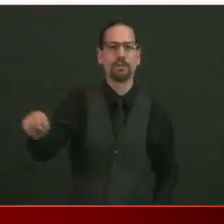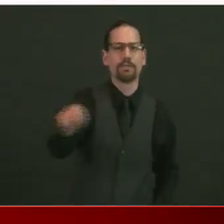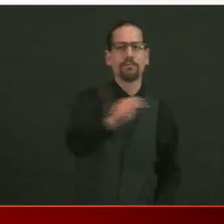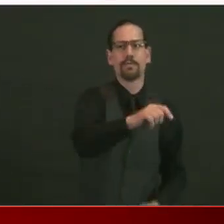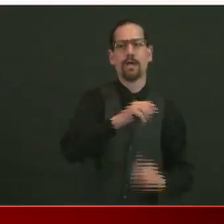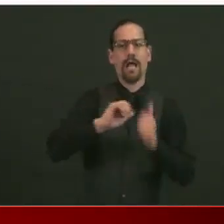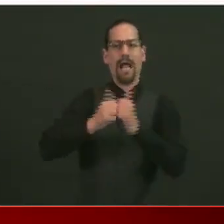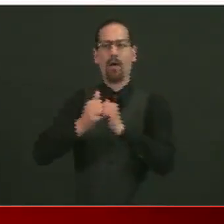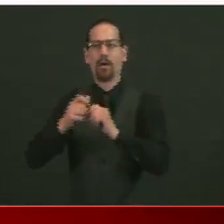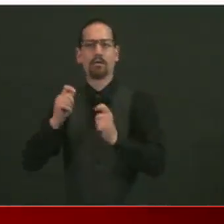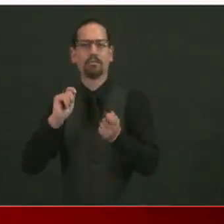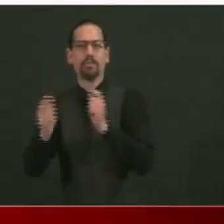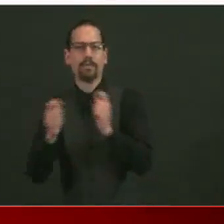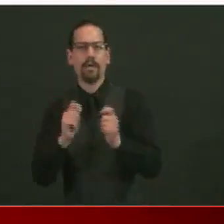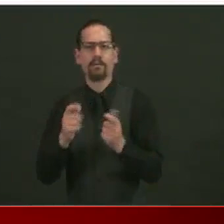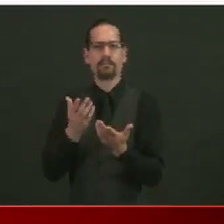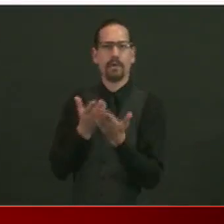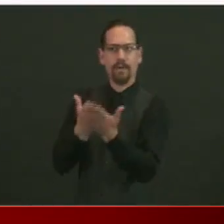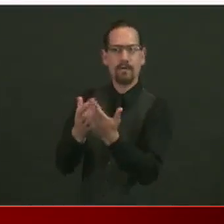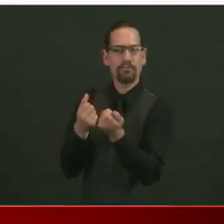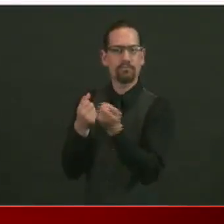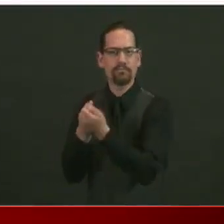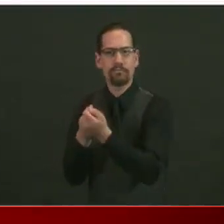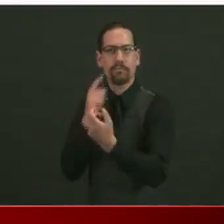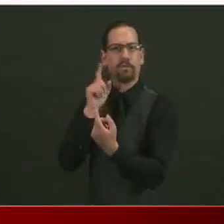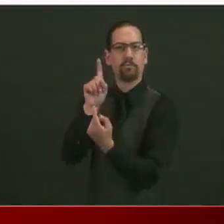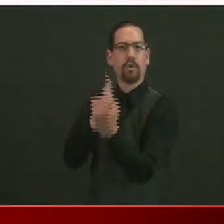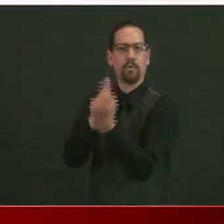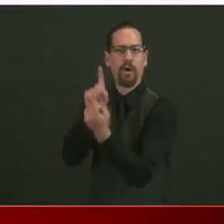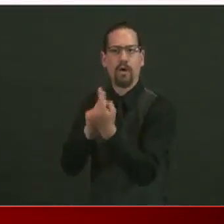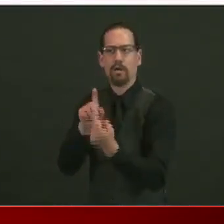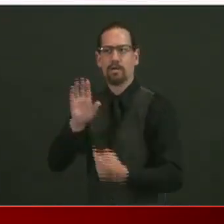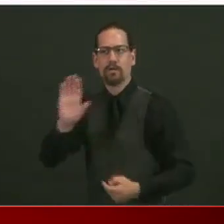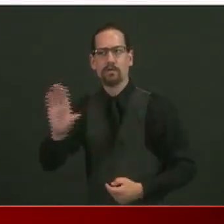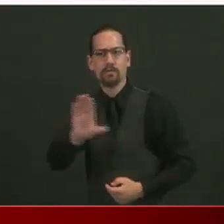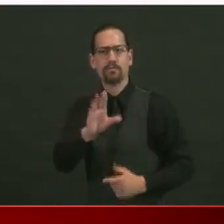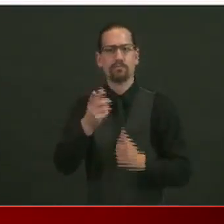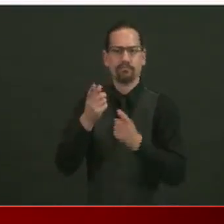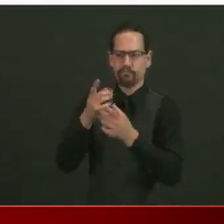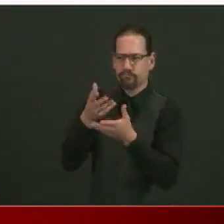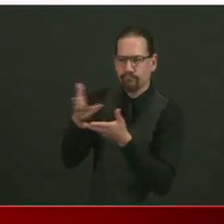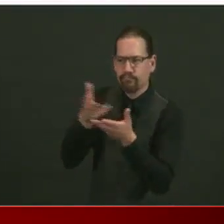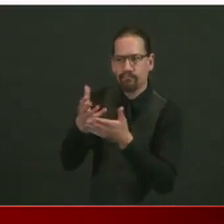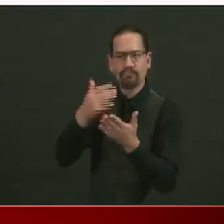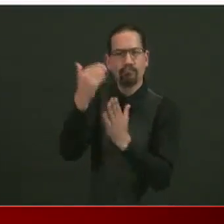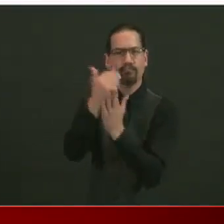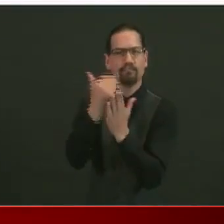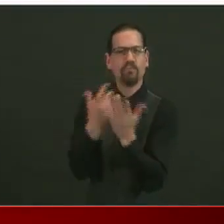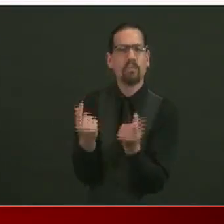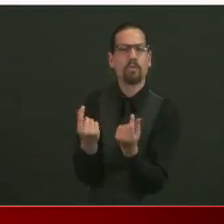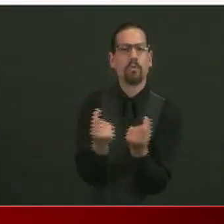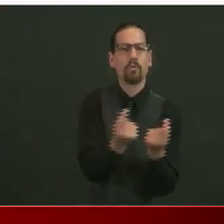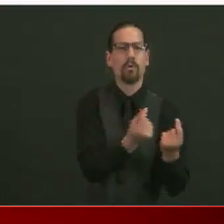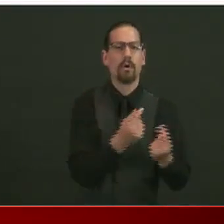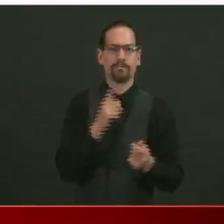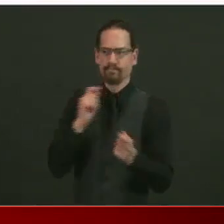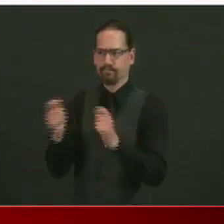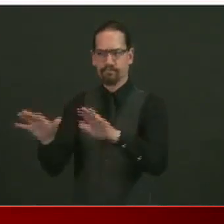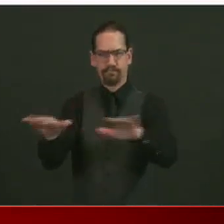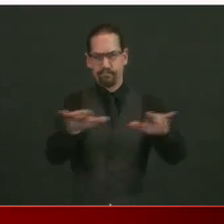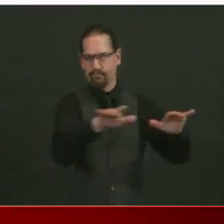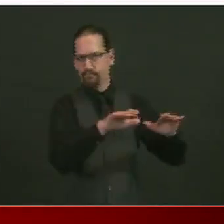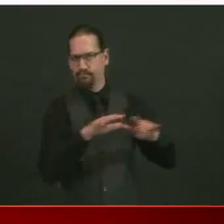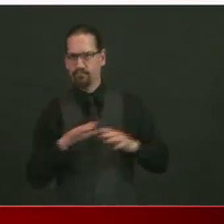possible. Nosotros estamos trabajando con el Departamento de Salud para asegurarnos que nosotros tenemos un plan de cómo vamos a ver todos los